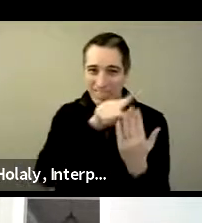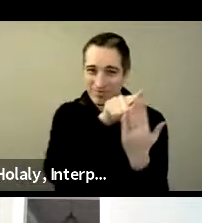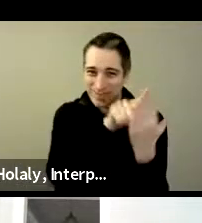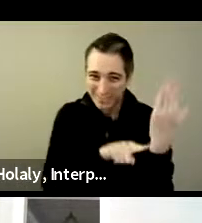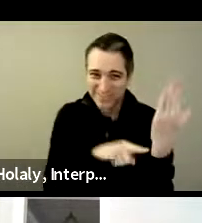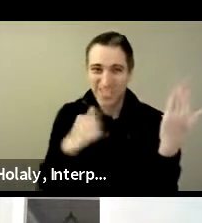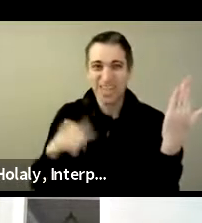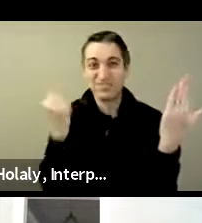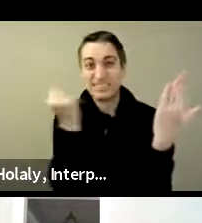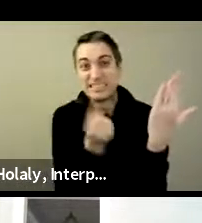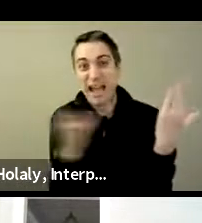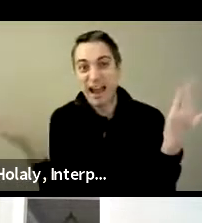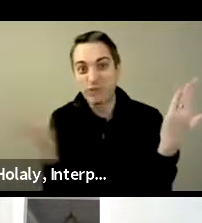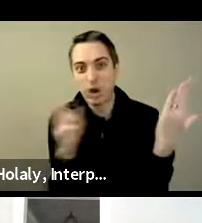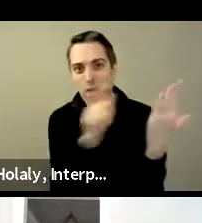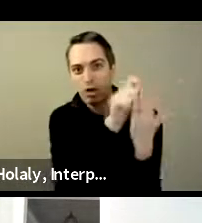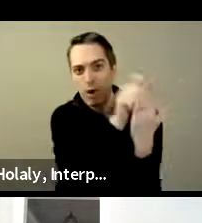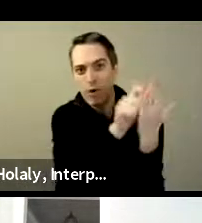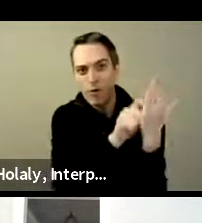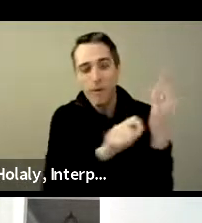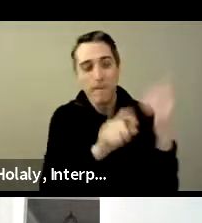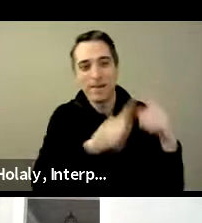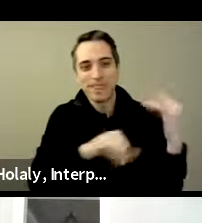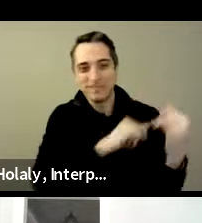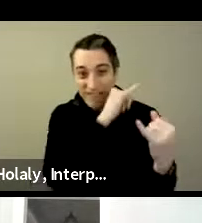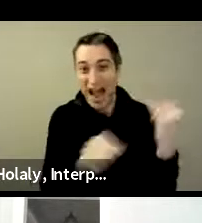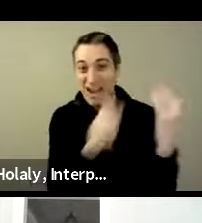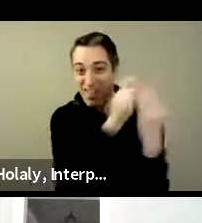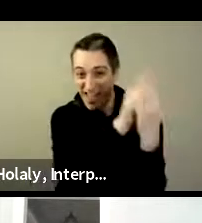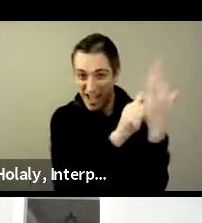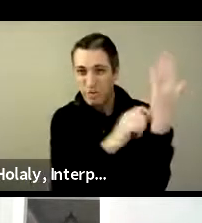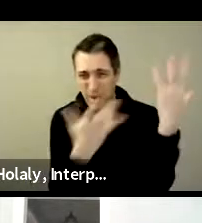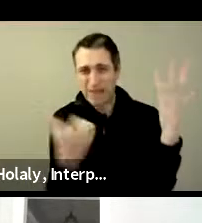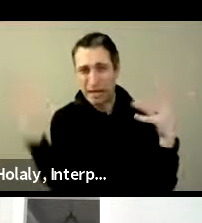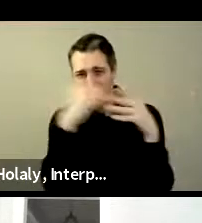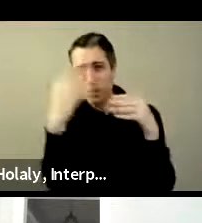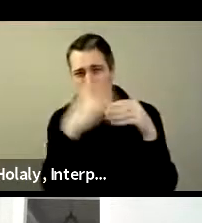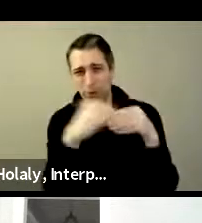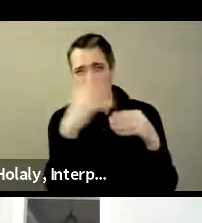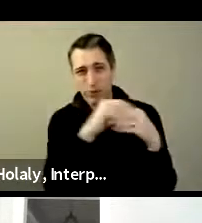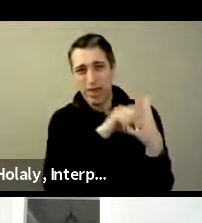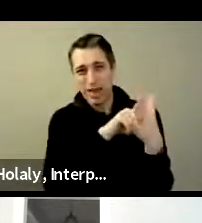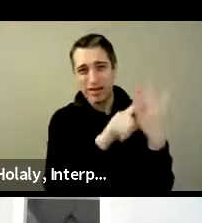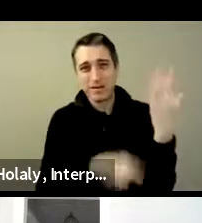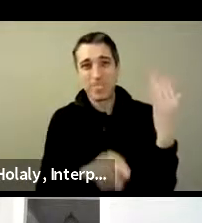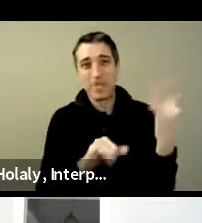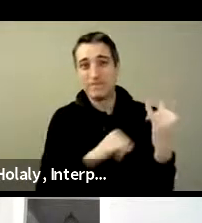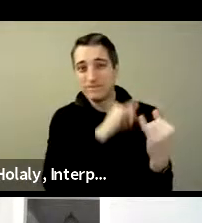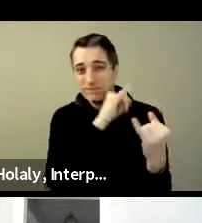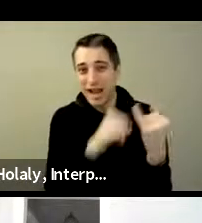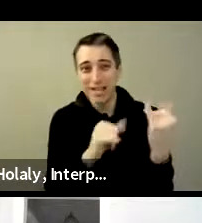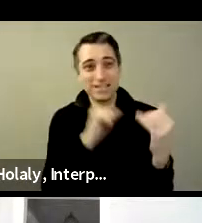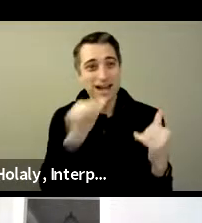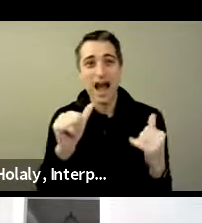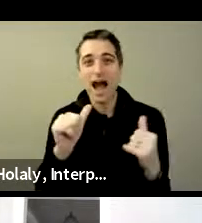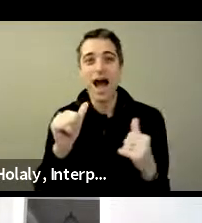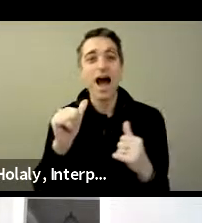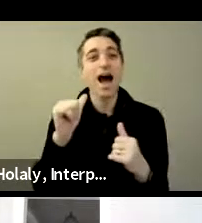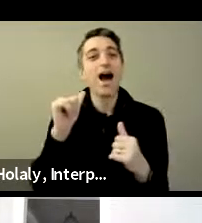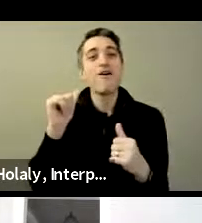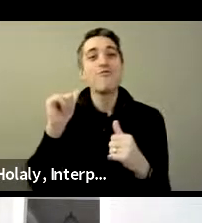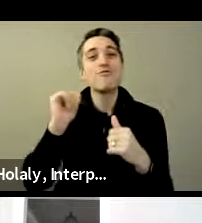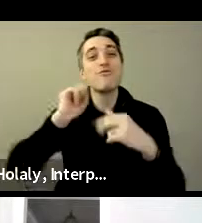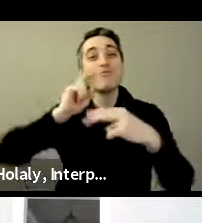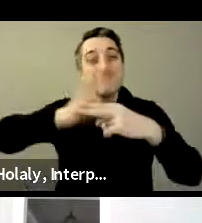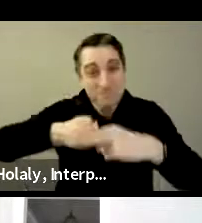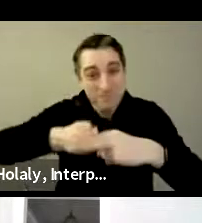several versions of it, and the final version, because we want to make sure we included everything in there, I don't believe actually made reference to his serving on the Michigan Civil